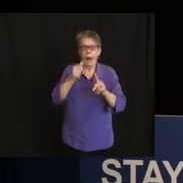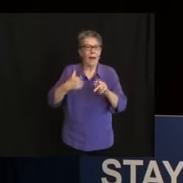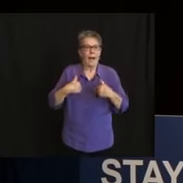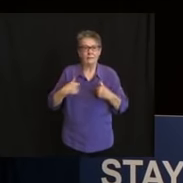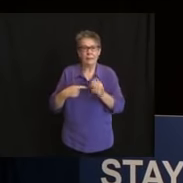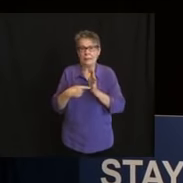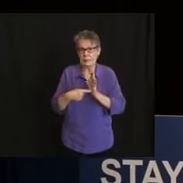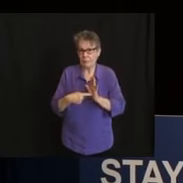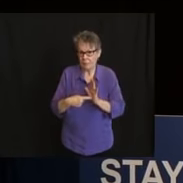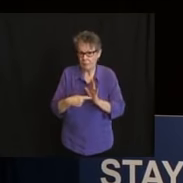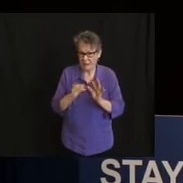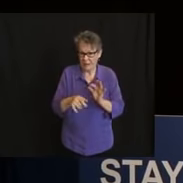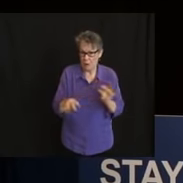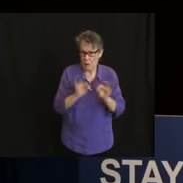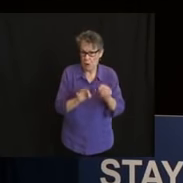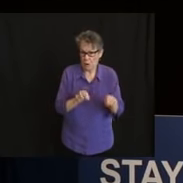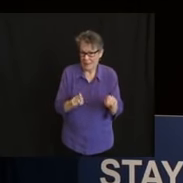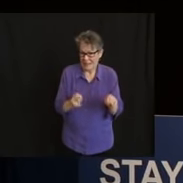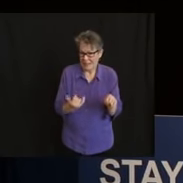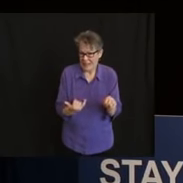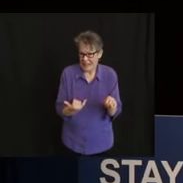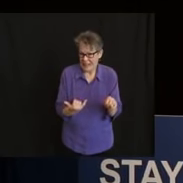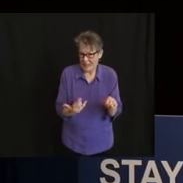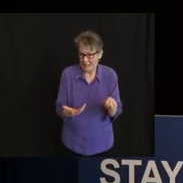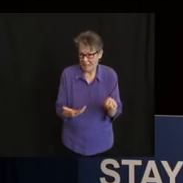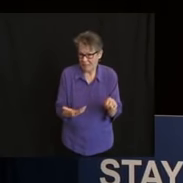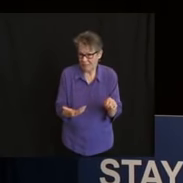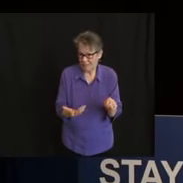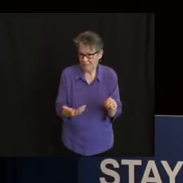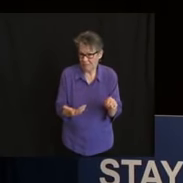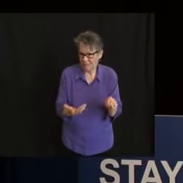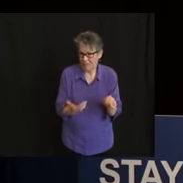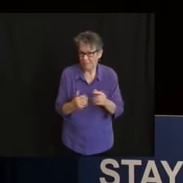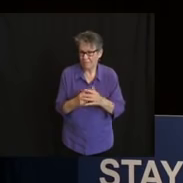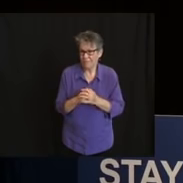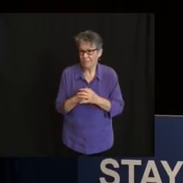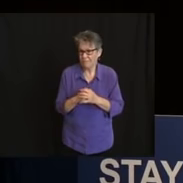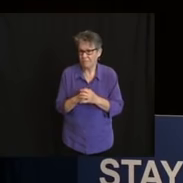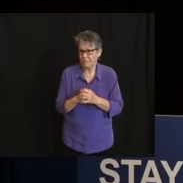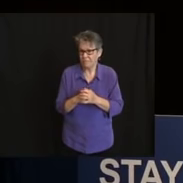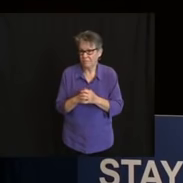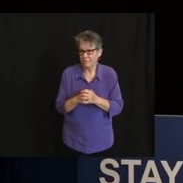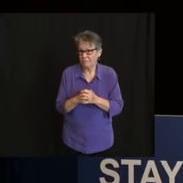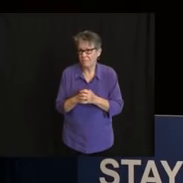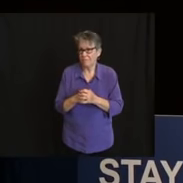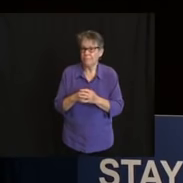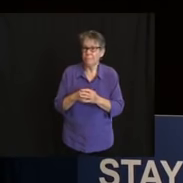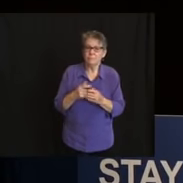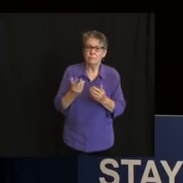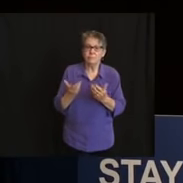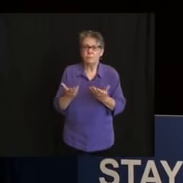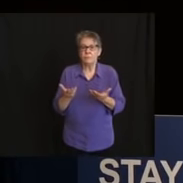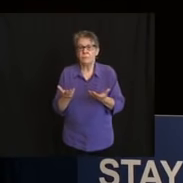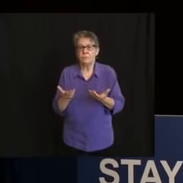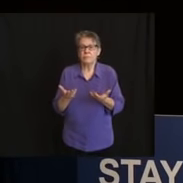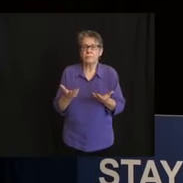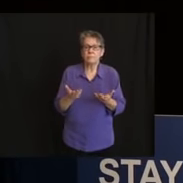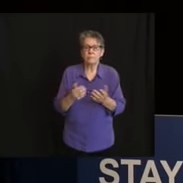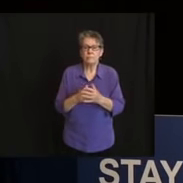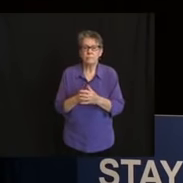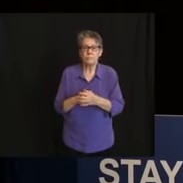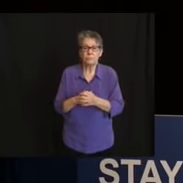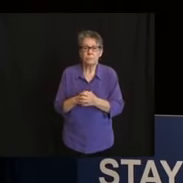of potentially not capturing an individual, when they might be potentially incubating the illness. But that